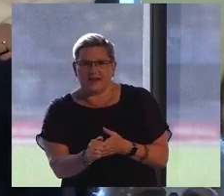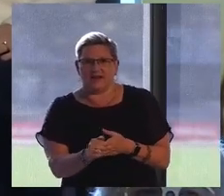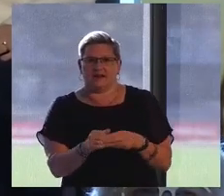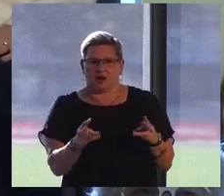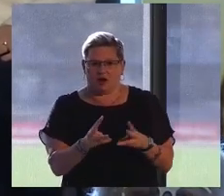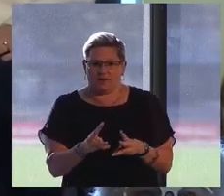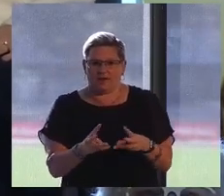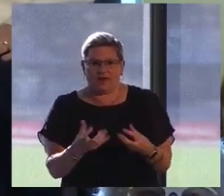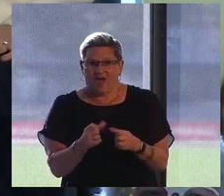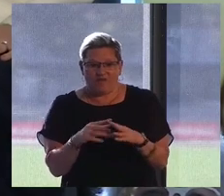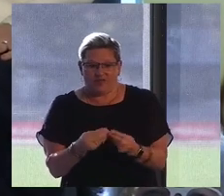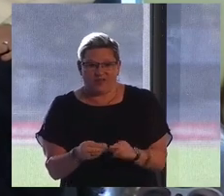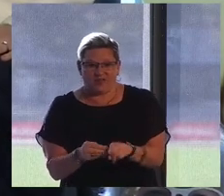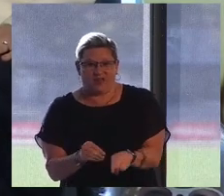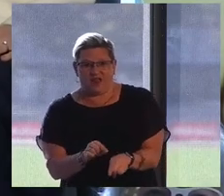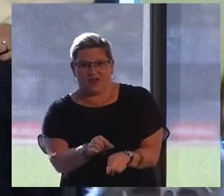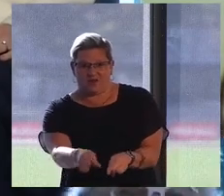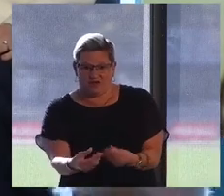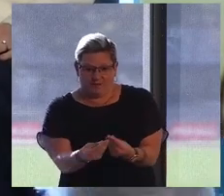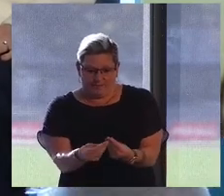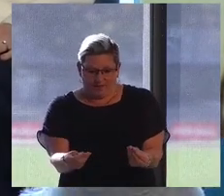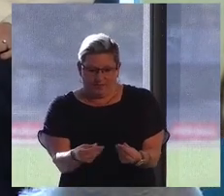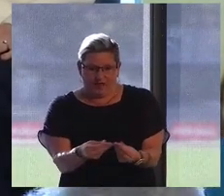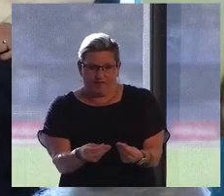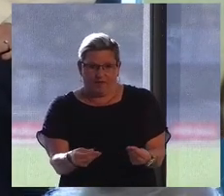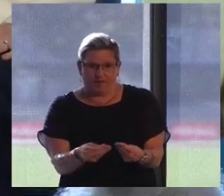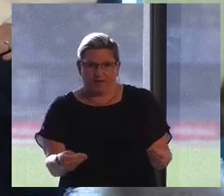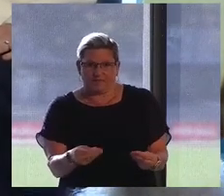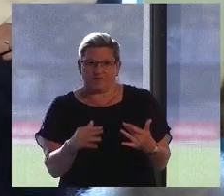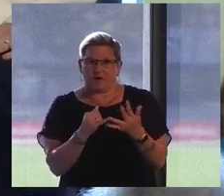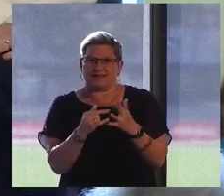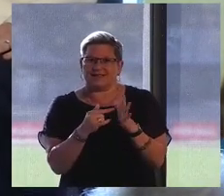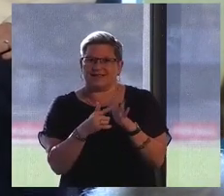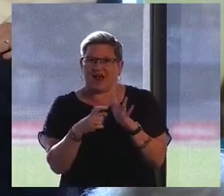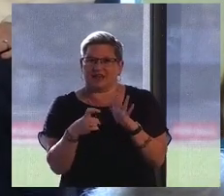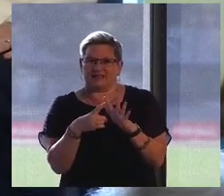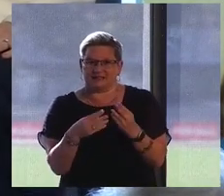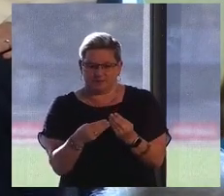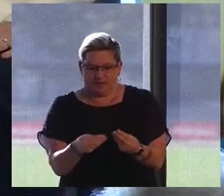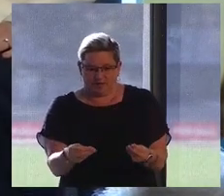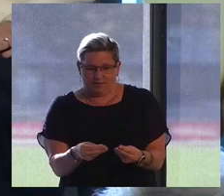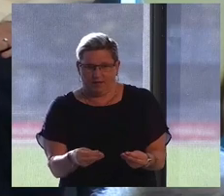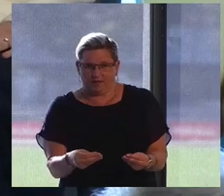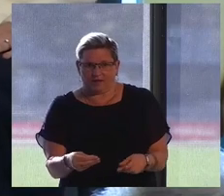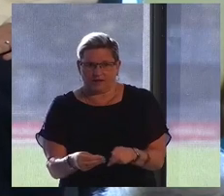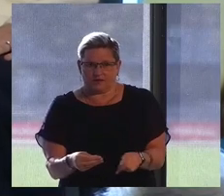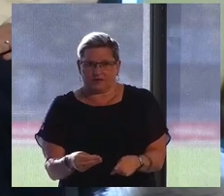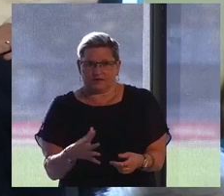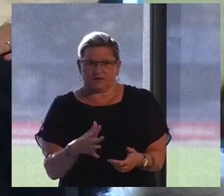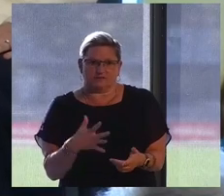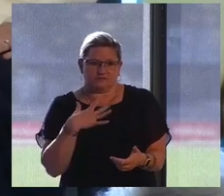And you know that they've had the melting of the sea ice and things because it's how the world